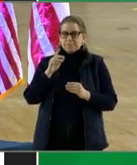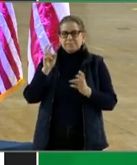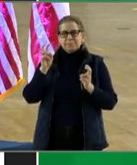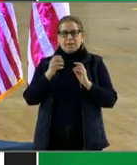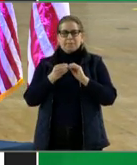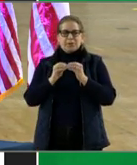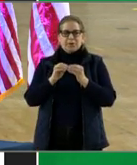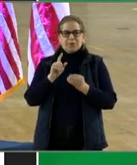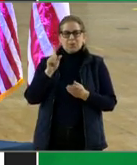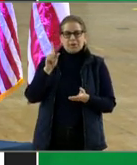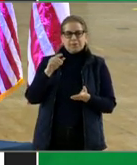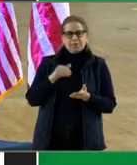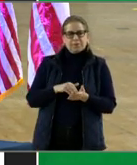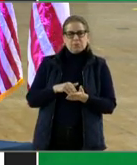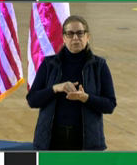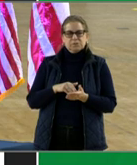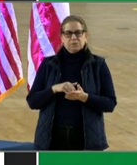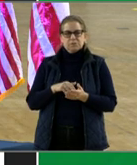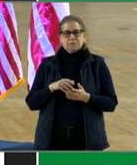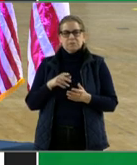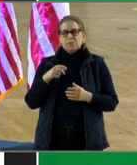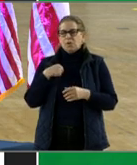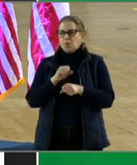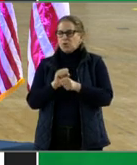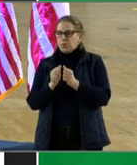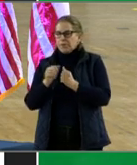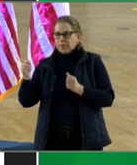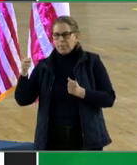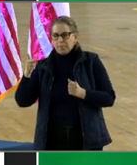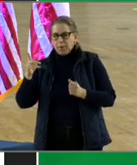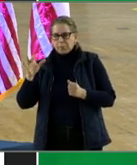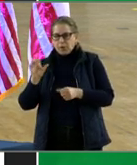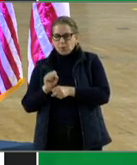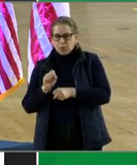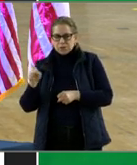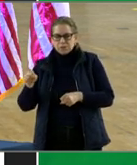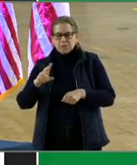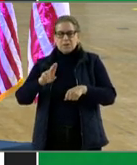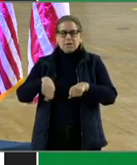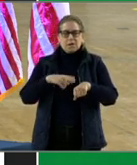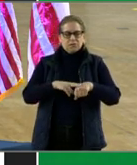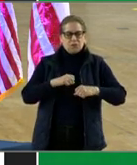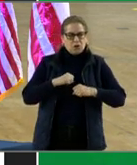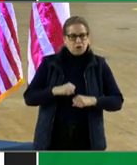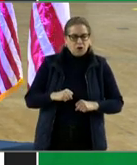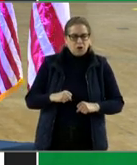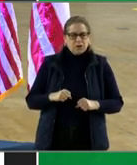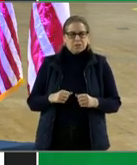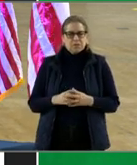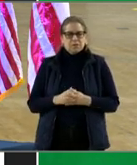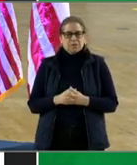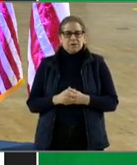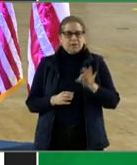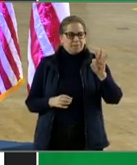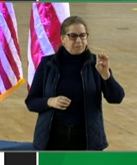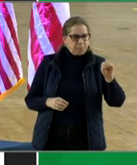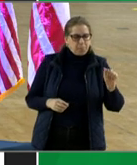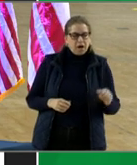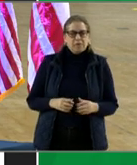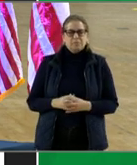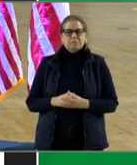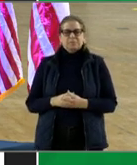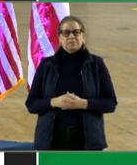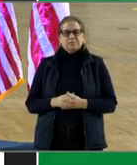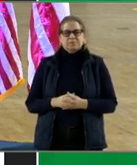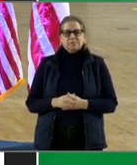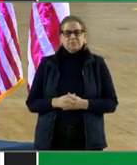Geldart and the team, the Army Corps of Engineers, National Guard, those additional FEMA resources that we have to bring